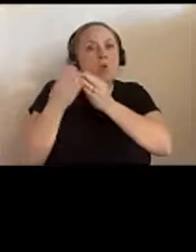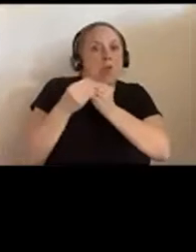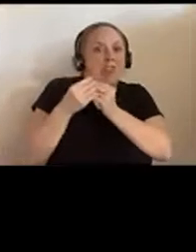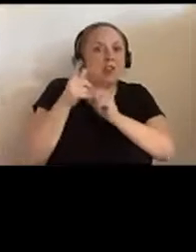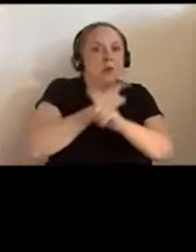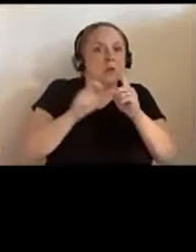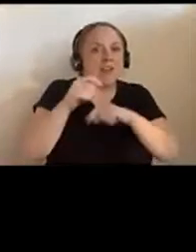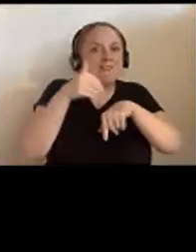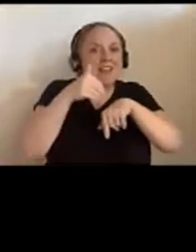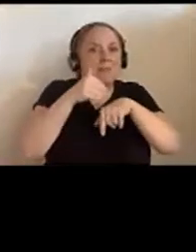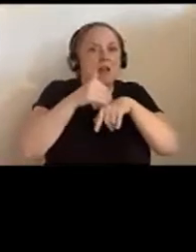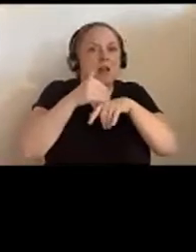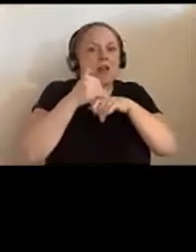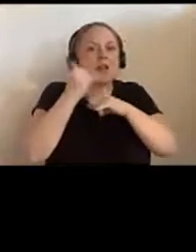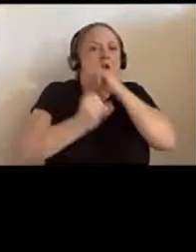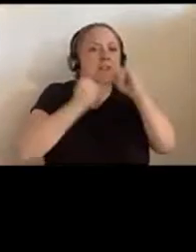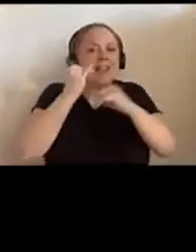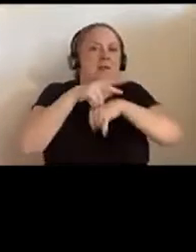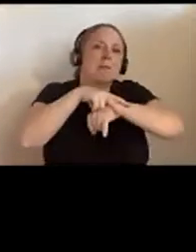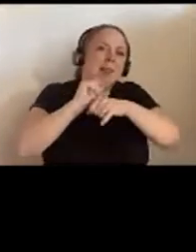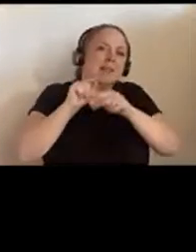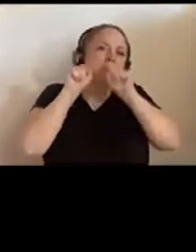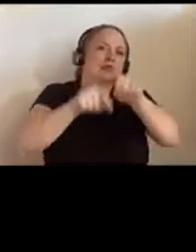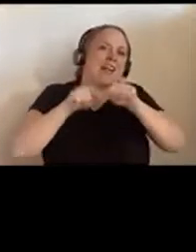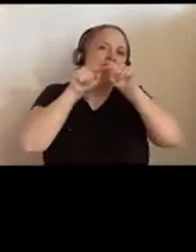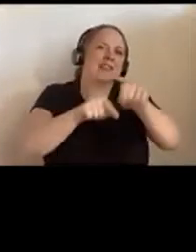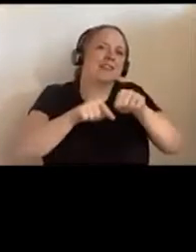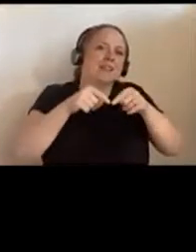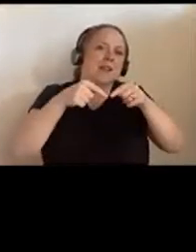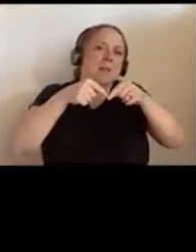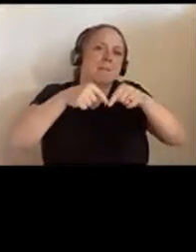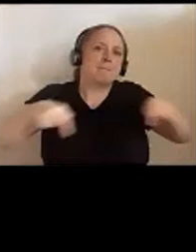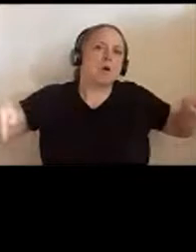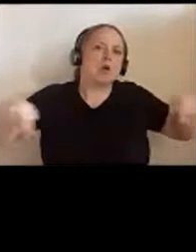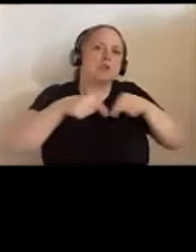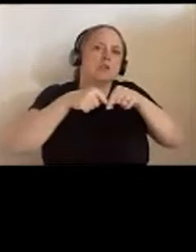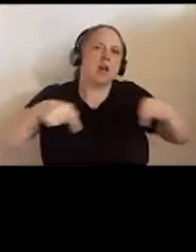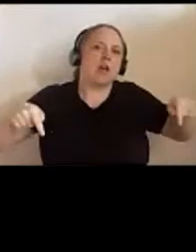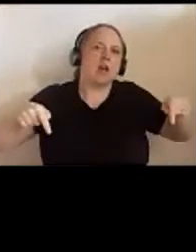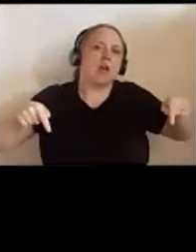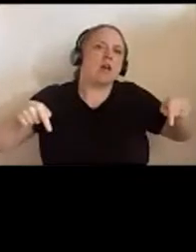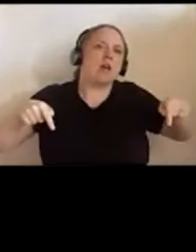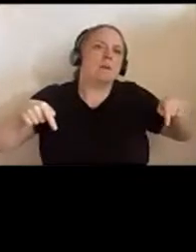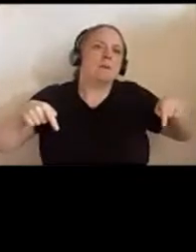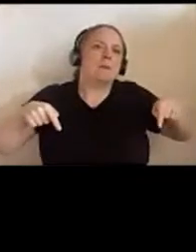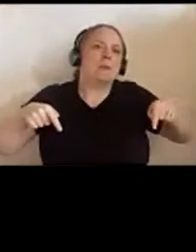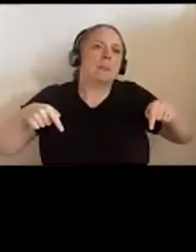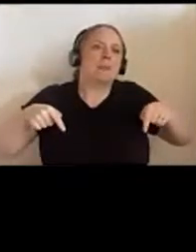conflict, police brutality, border regimes, and environmental violence.